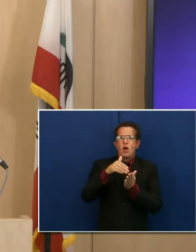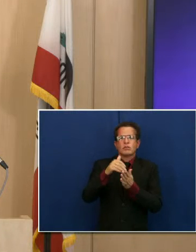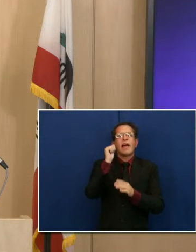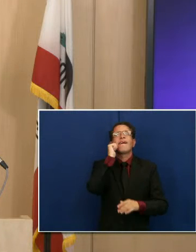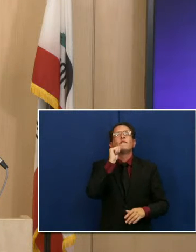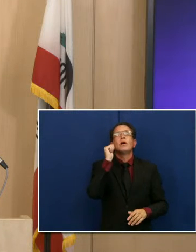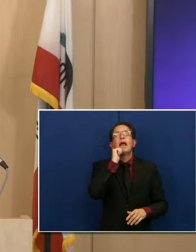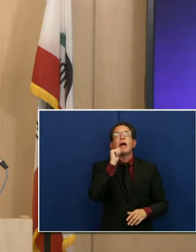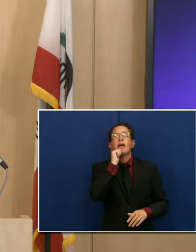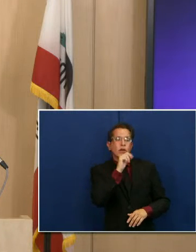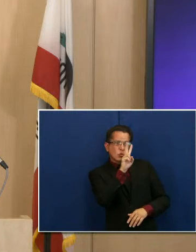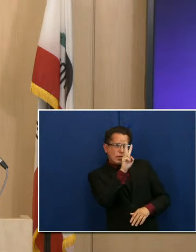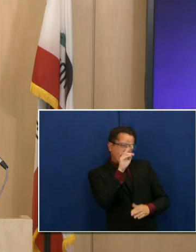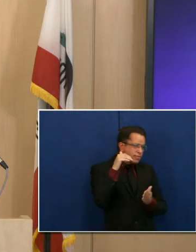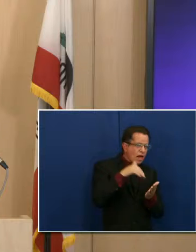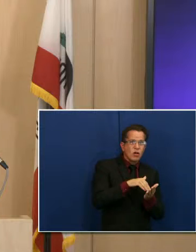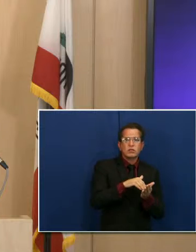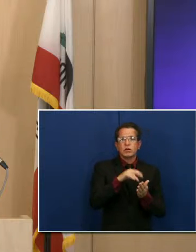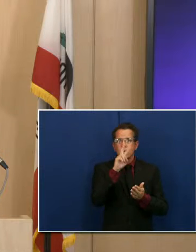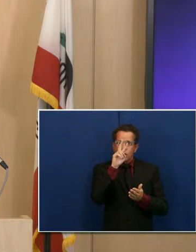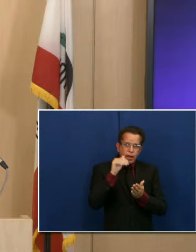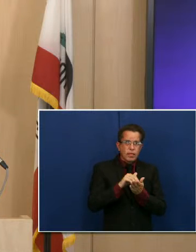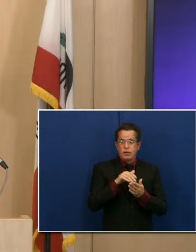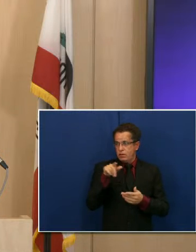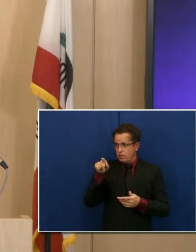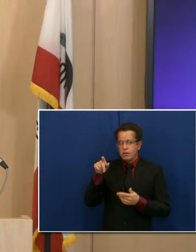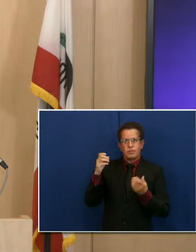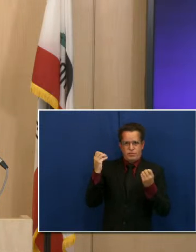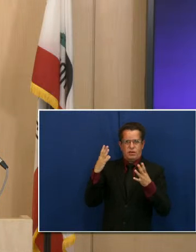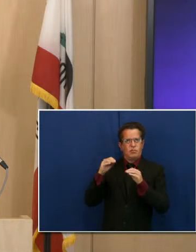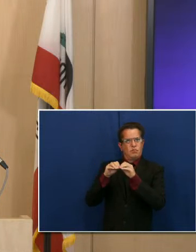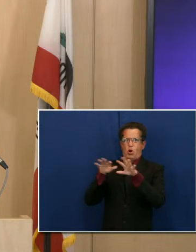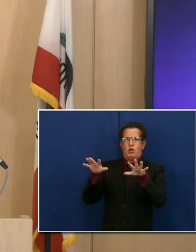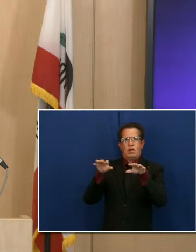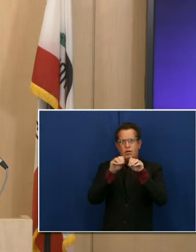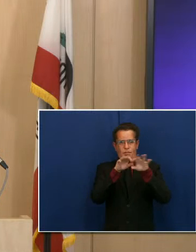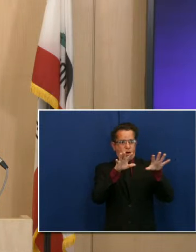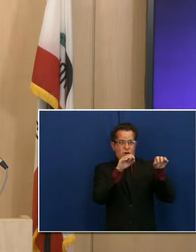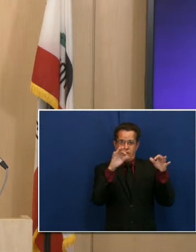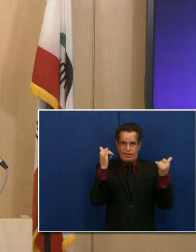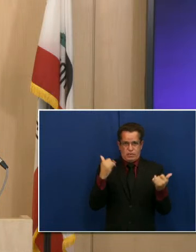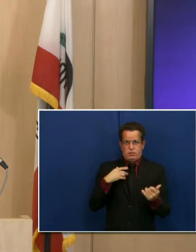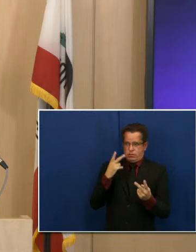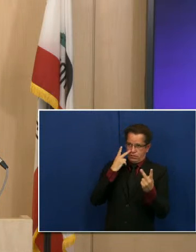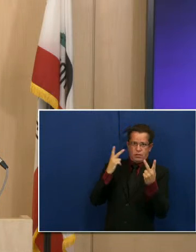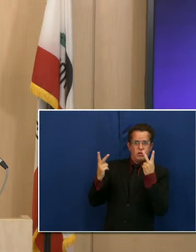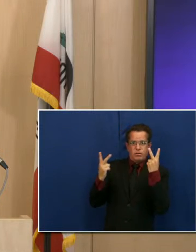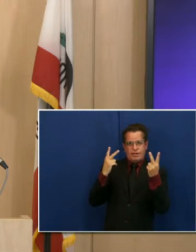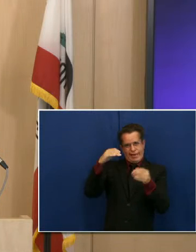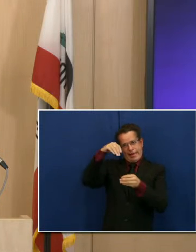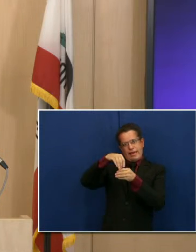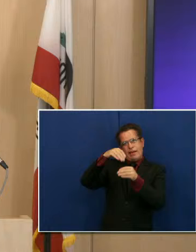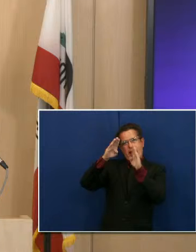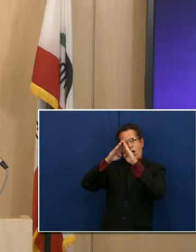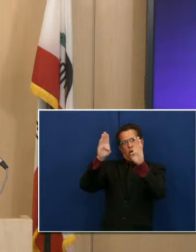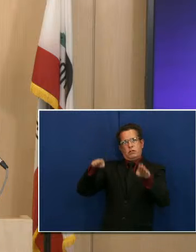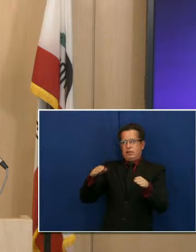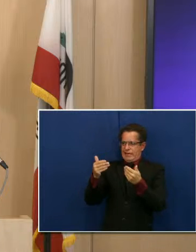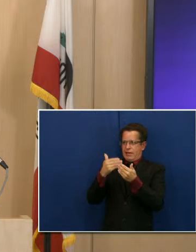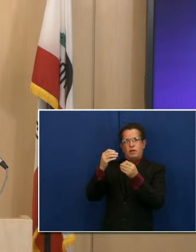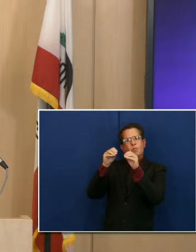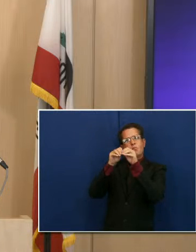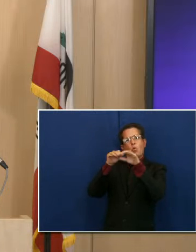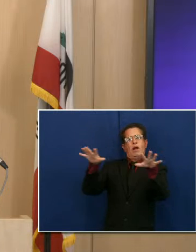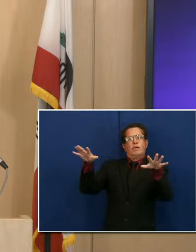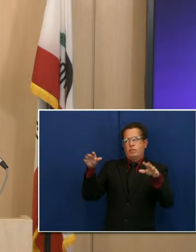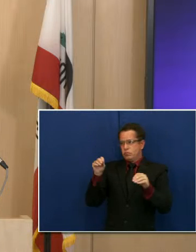day. You look at the probability that someone has it. You look at the reality of what we know of indoor transmission,